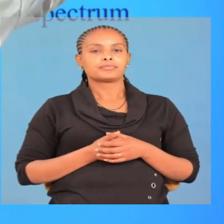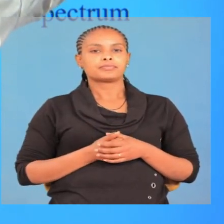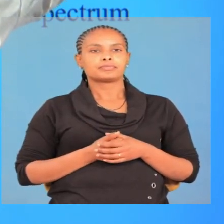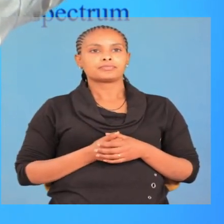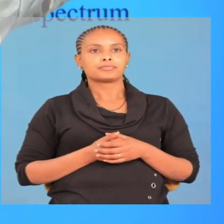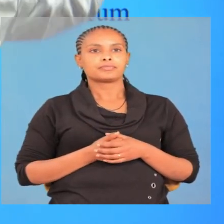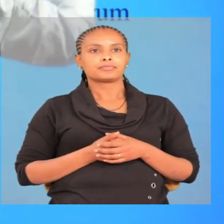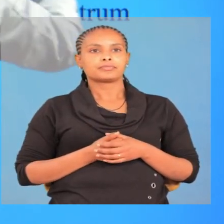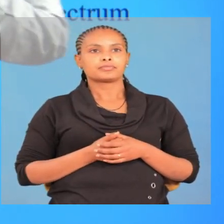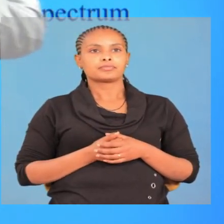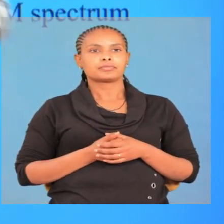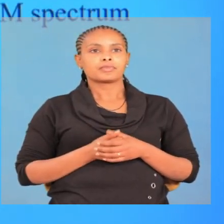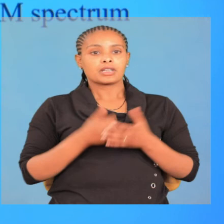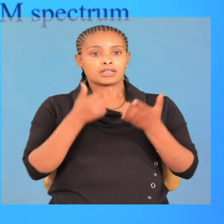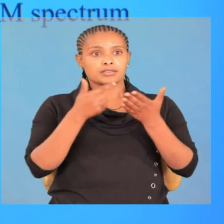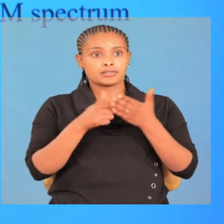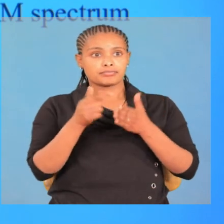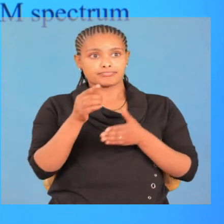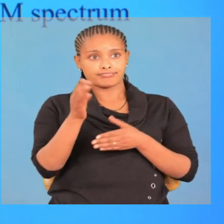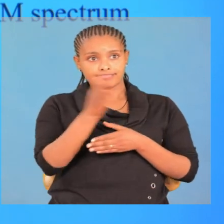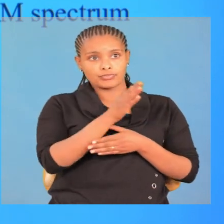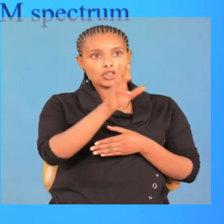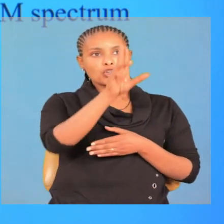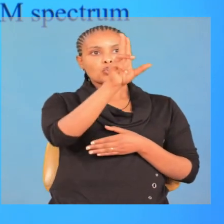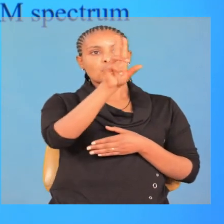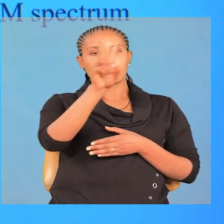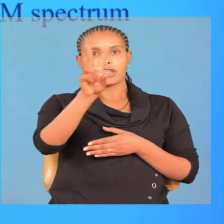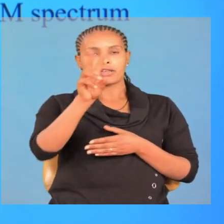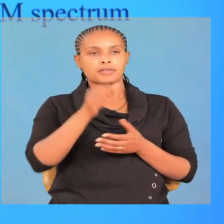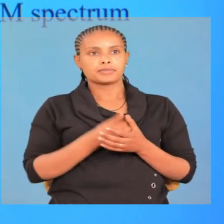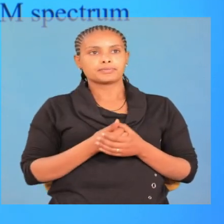waves. On this side, UV,